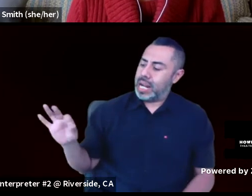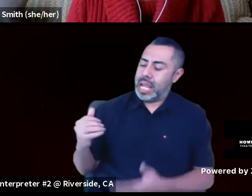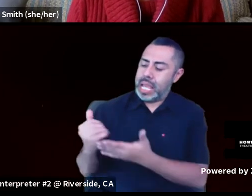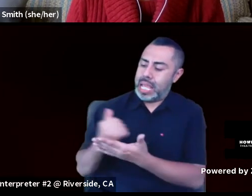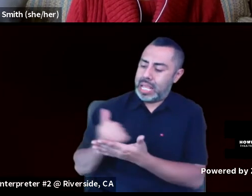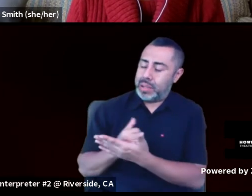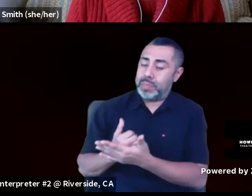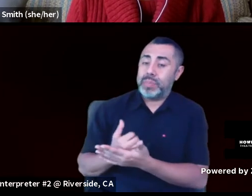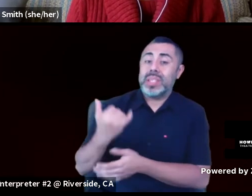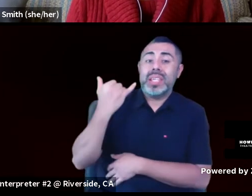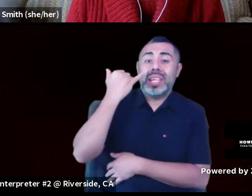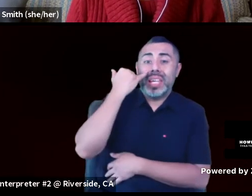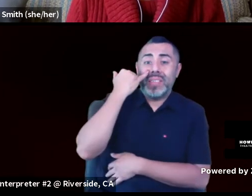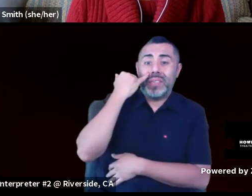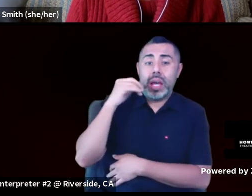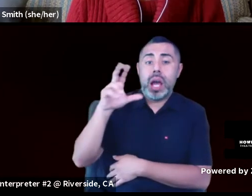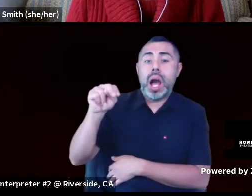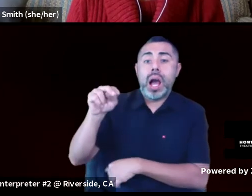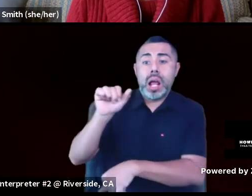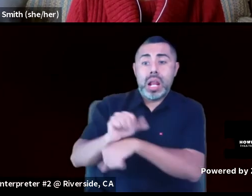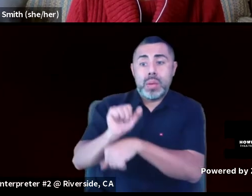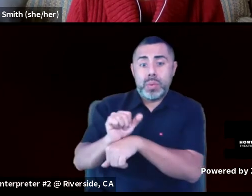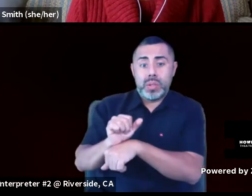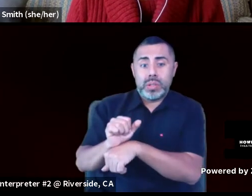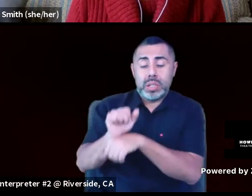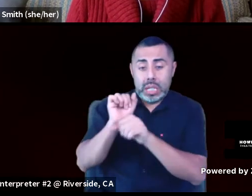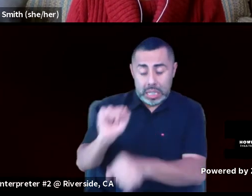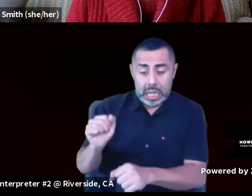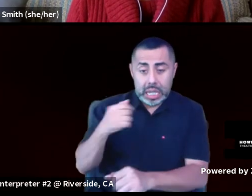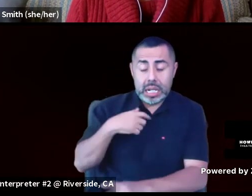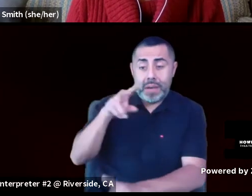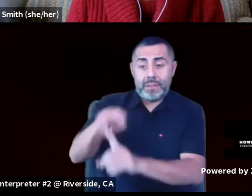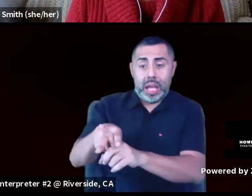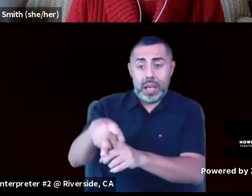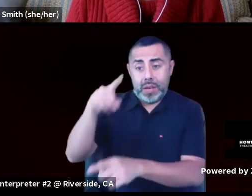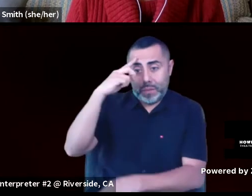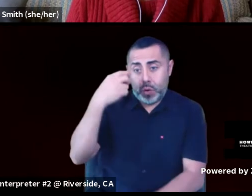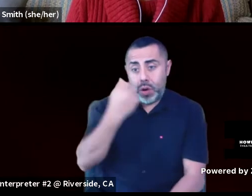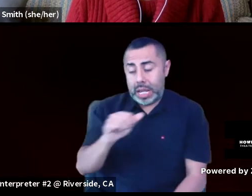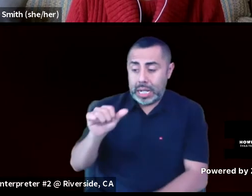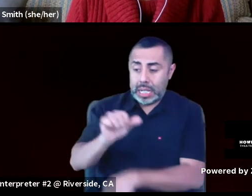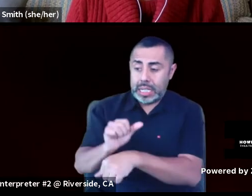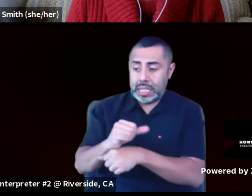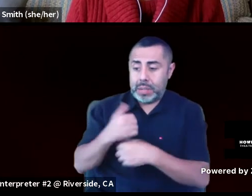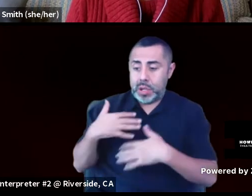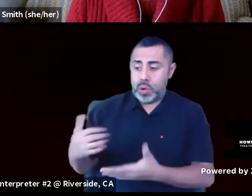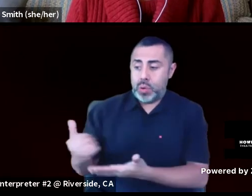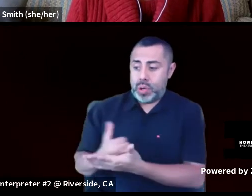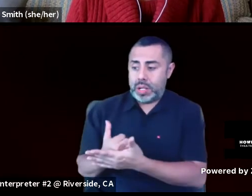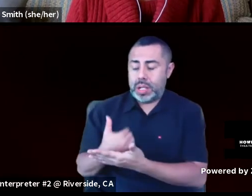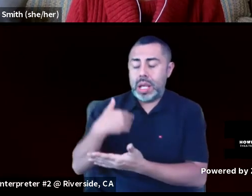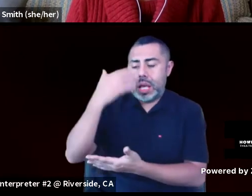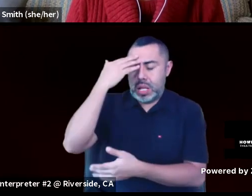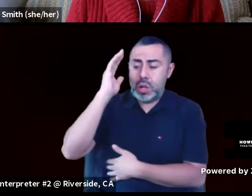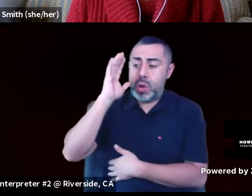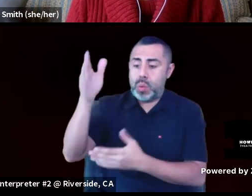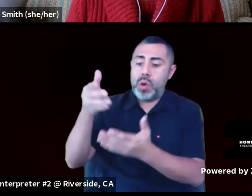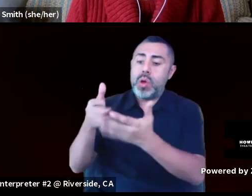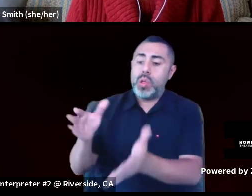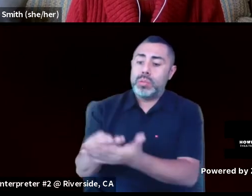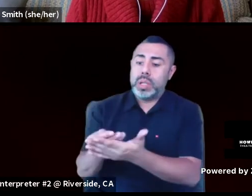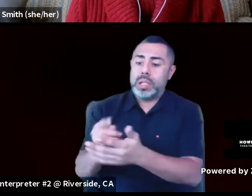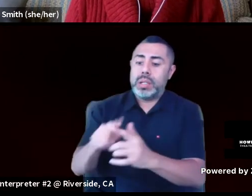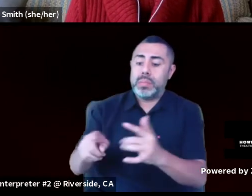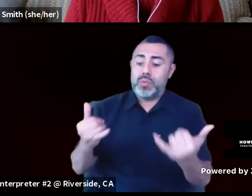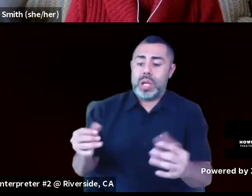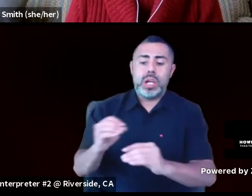made as it's done with a W-2? I know I will lose income, but at the moment, none of my 1099 contractors have communicated with me